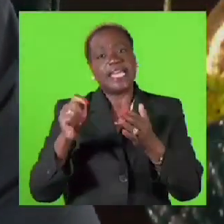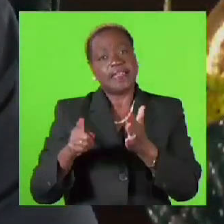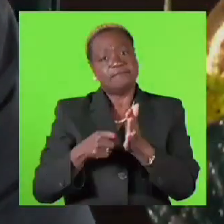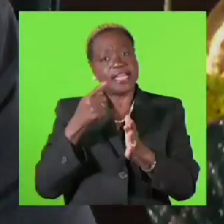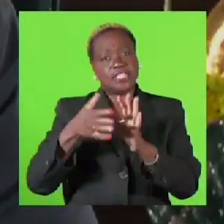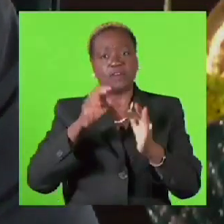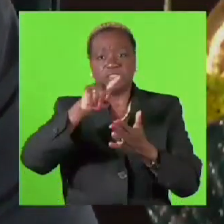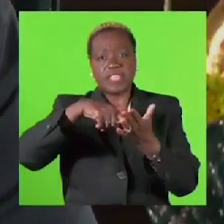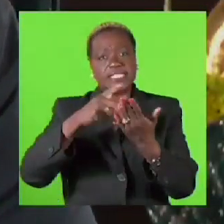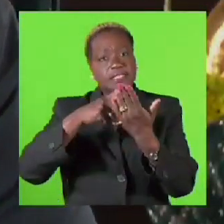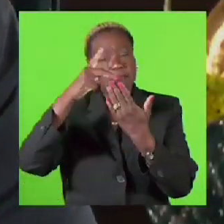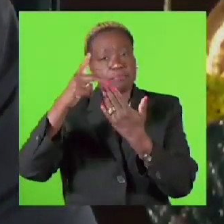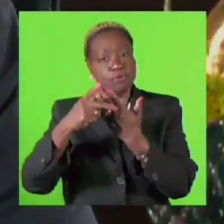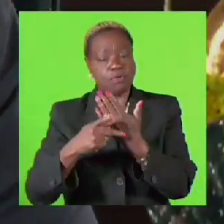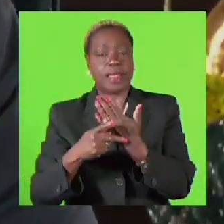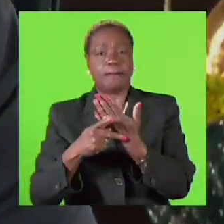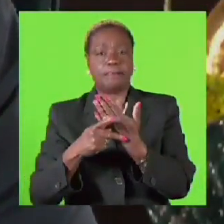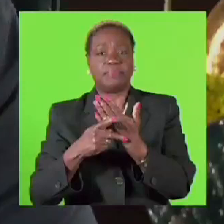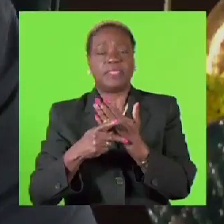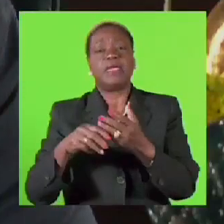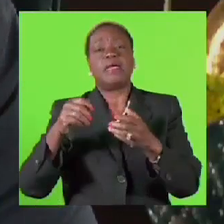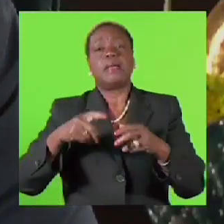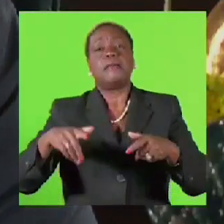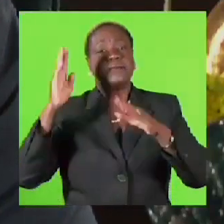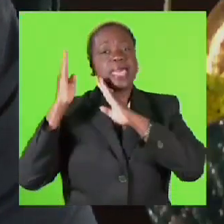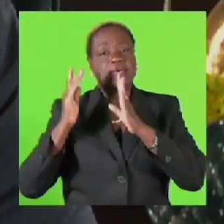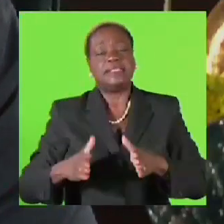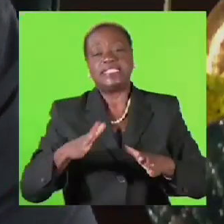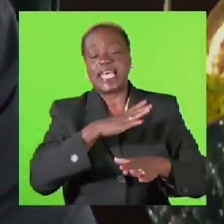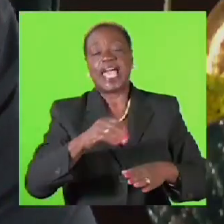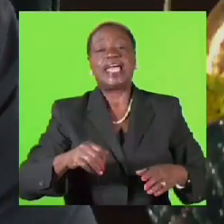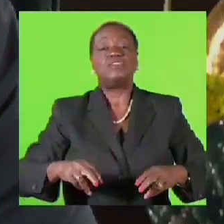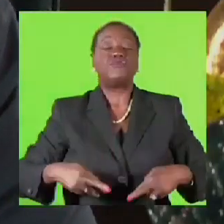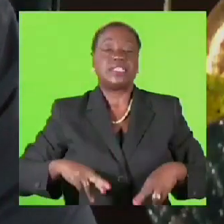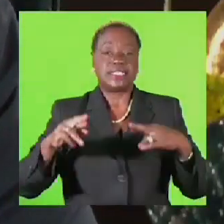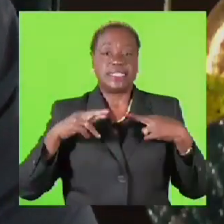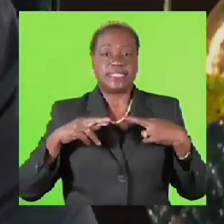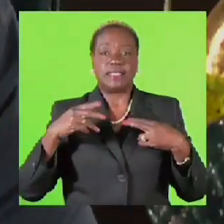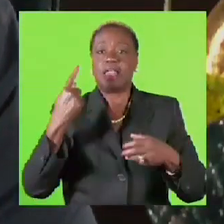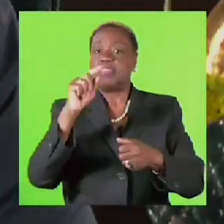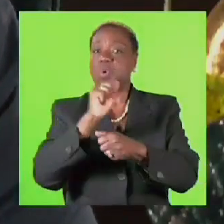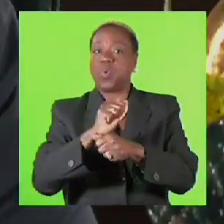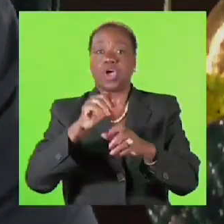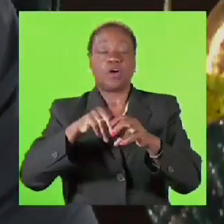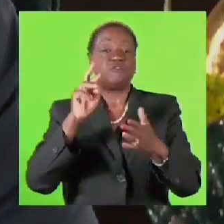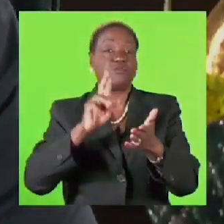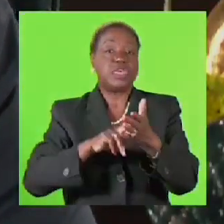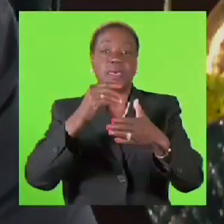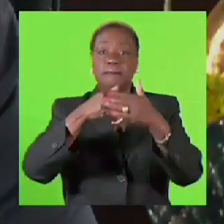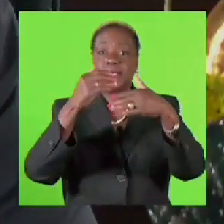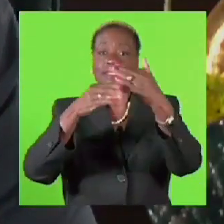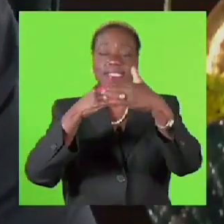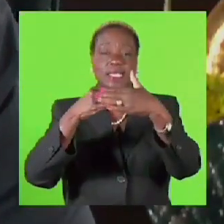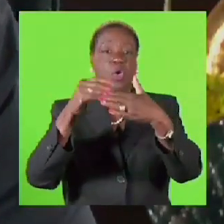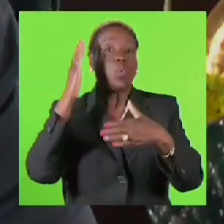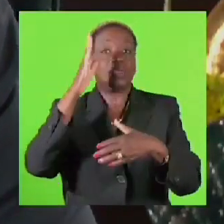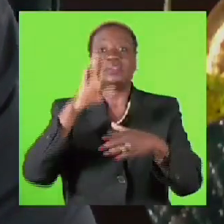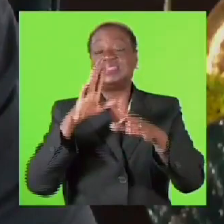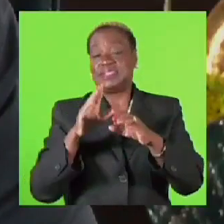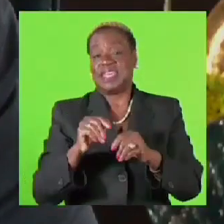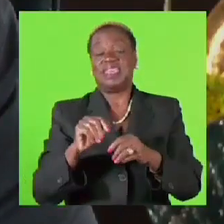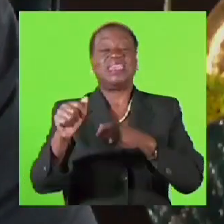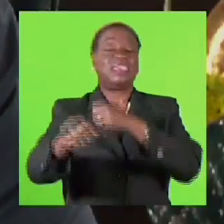Fellow Bahamians and residents, the work of rebuilding and restoration will take years. There is no quick